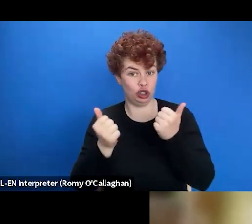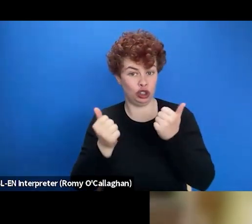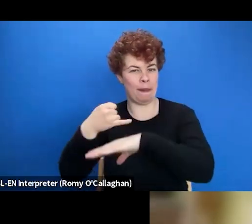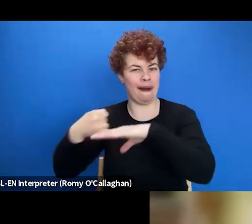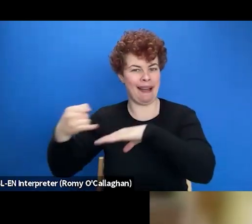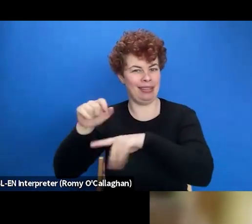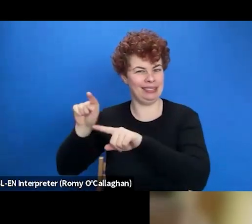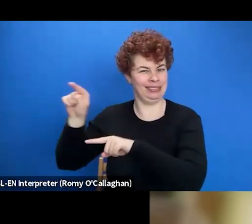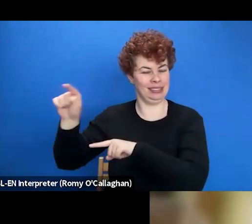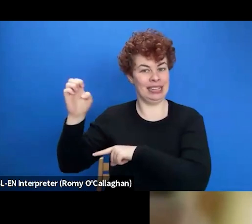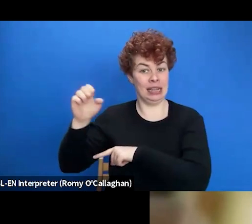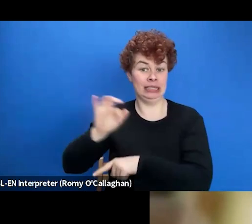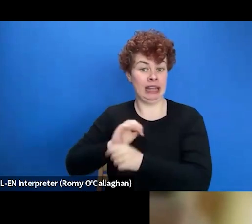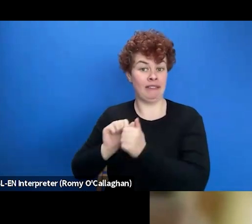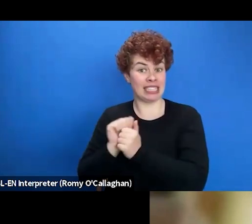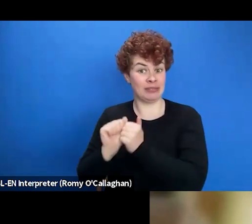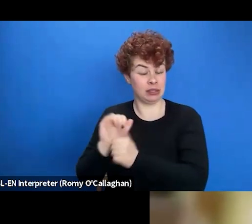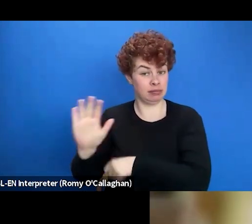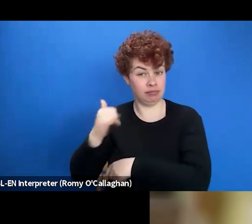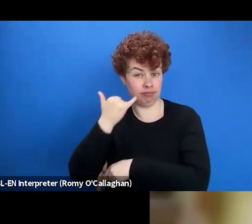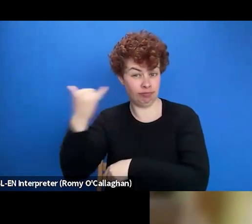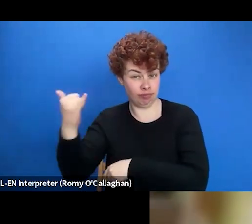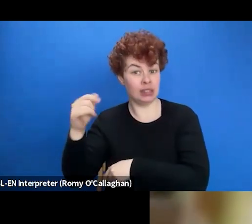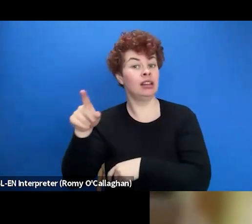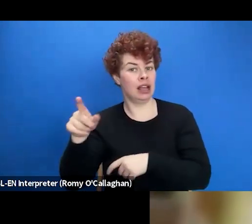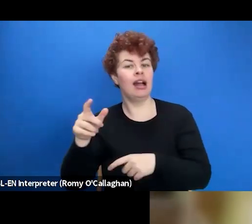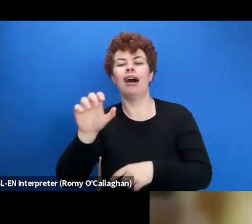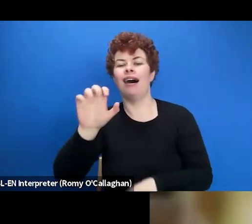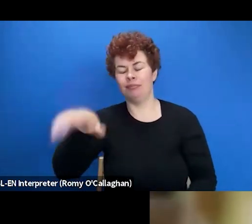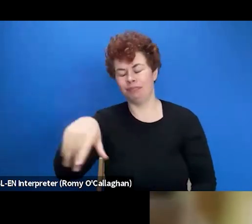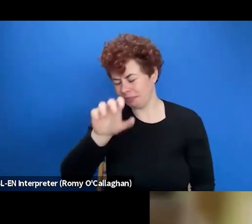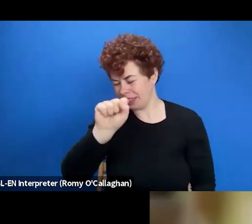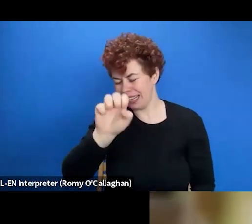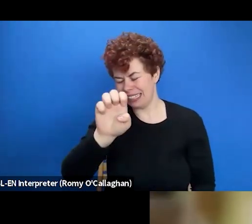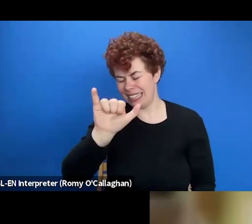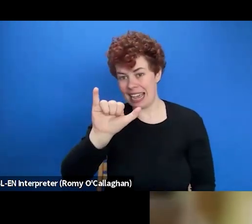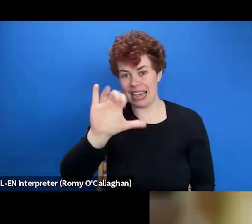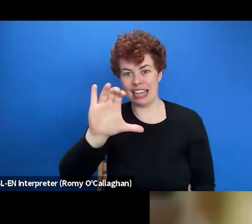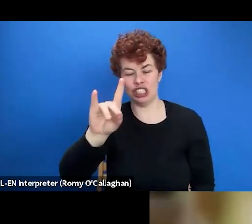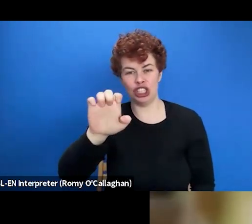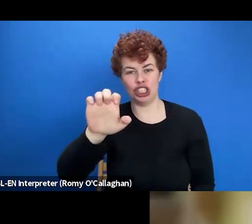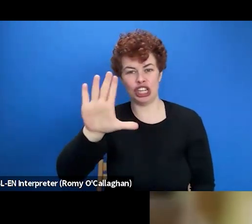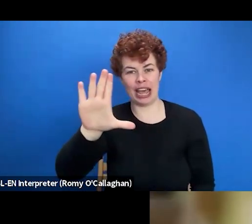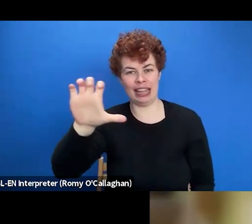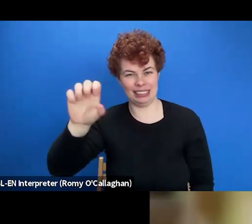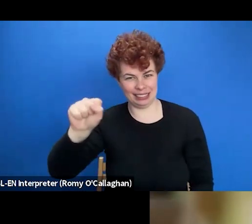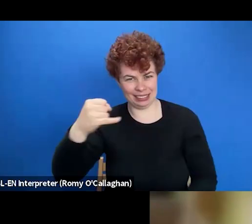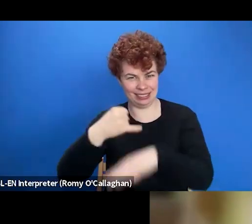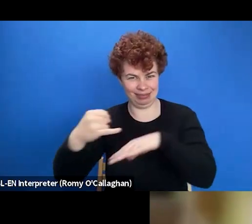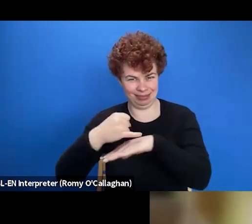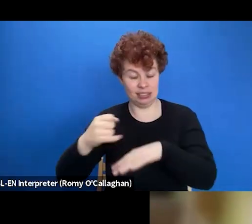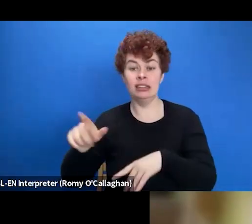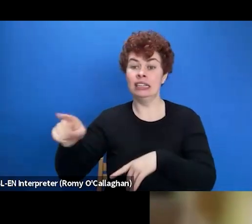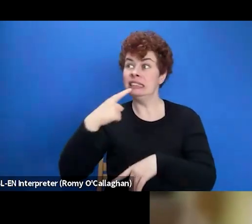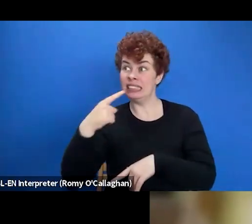she's an activist. Phoned her up, and she was going back to the Seychelles the next morning, And she told me about Vicky. Why don't you get in touch with